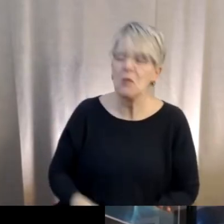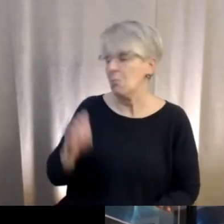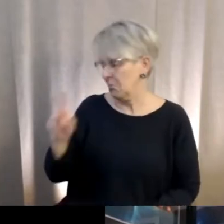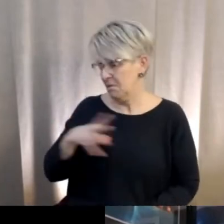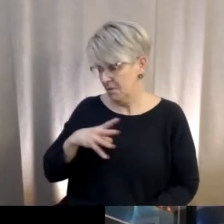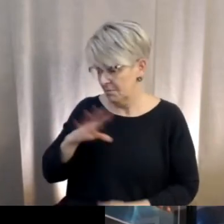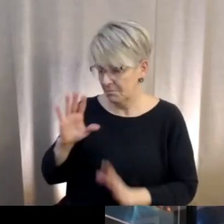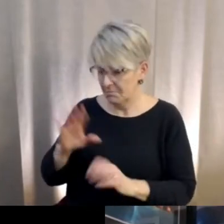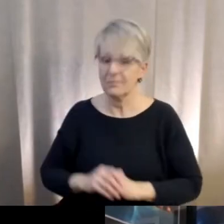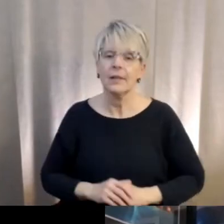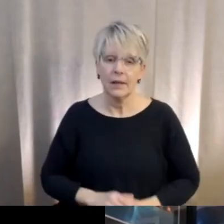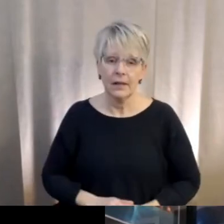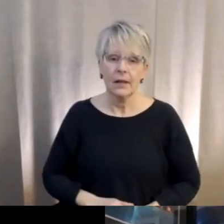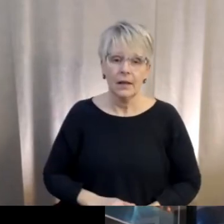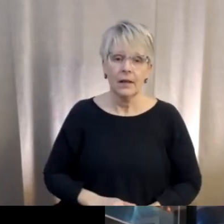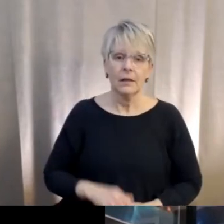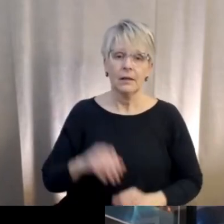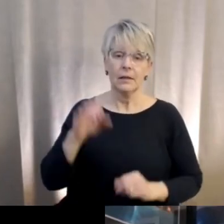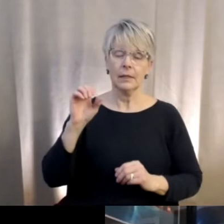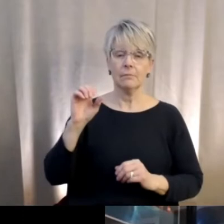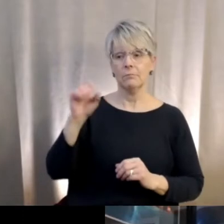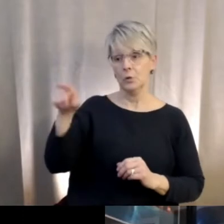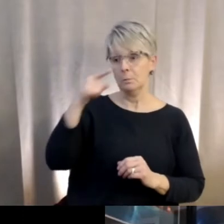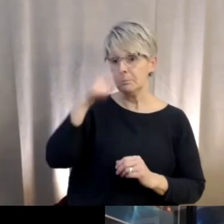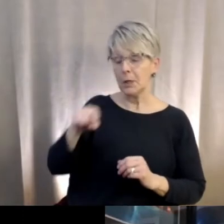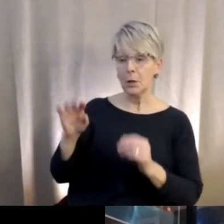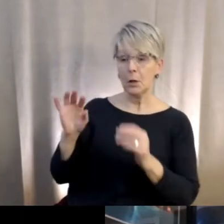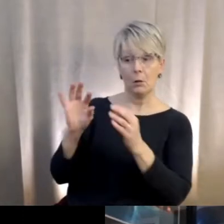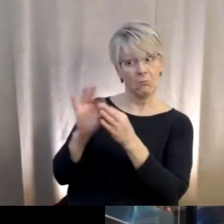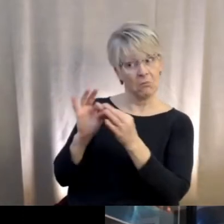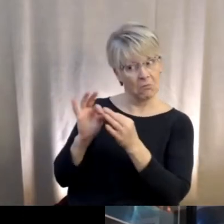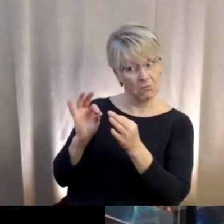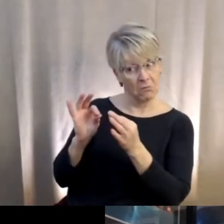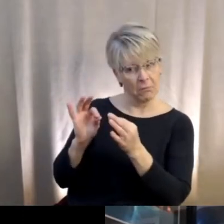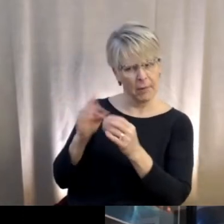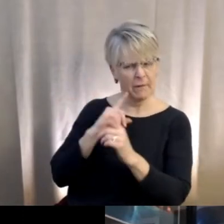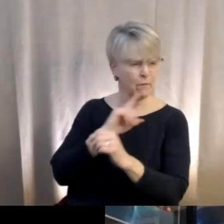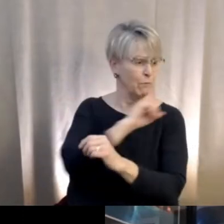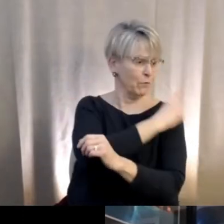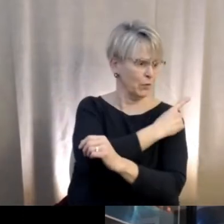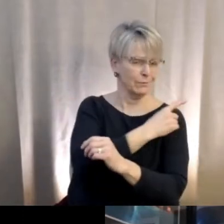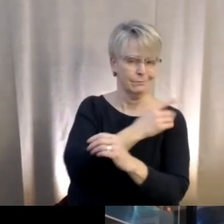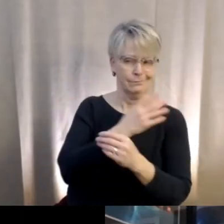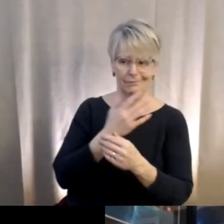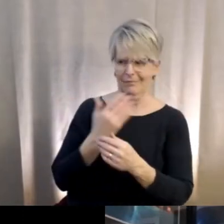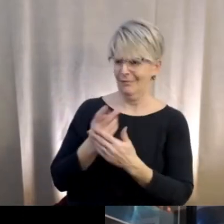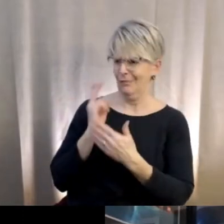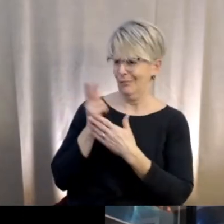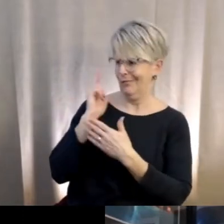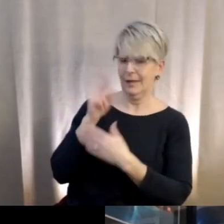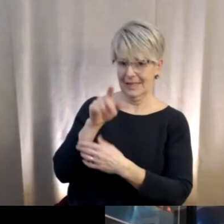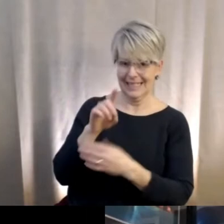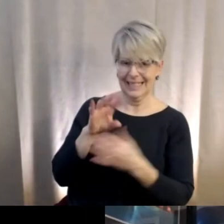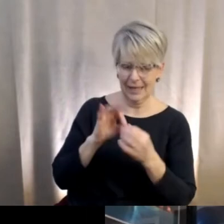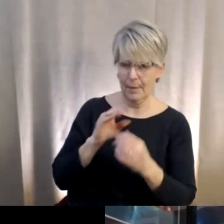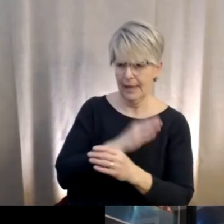And can you speak a little bit, and perhaps you did in the first session, but even if you did, I think it bears repeating, about